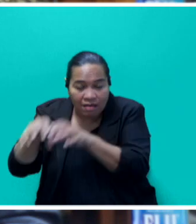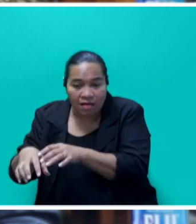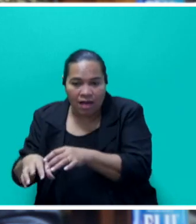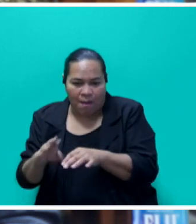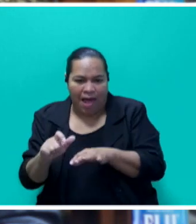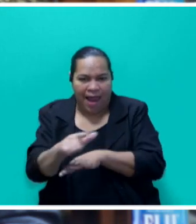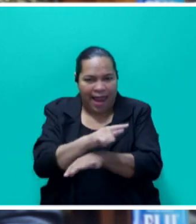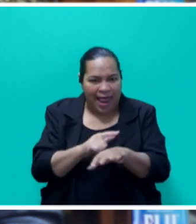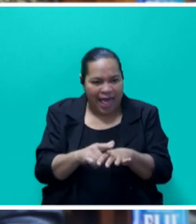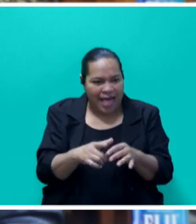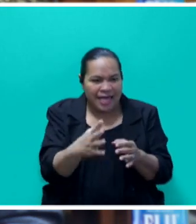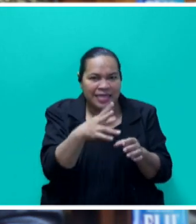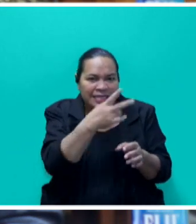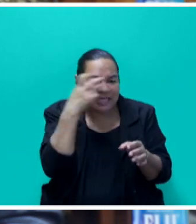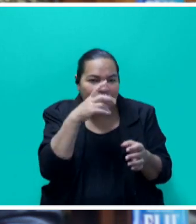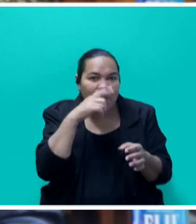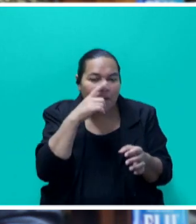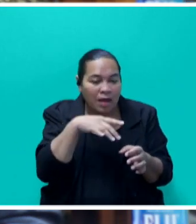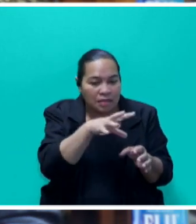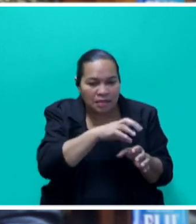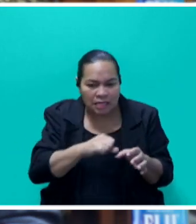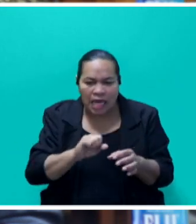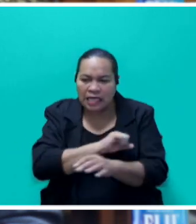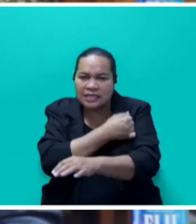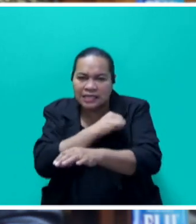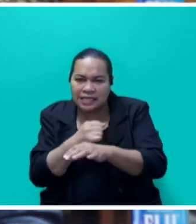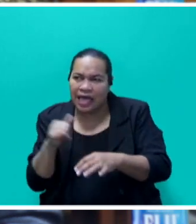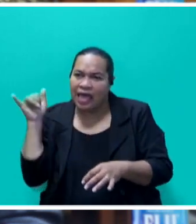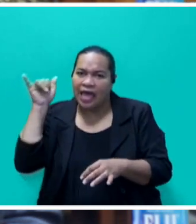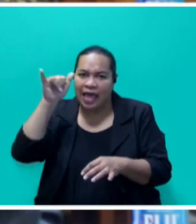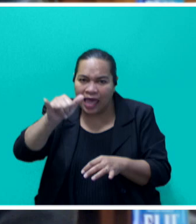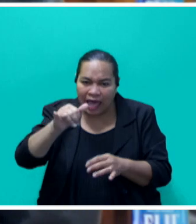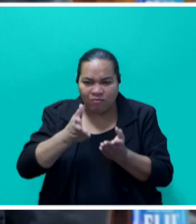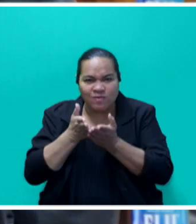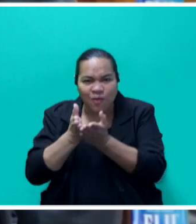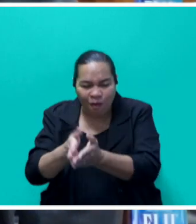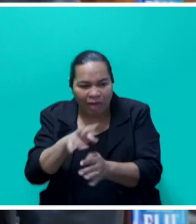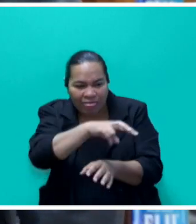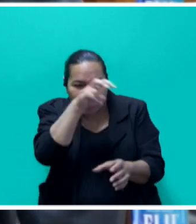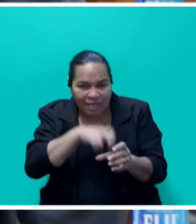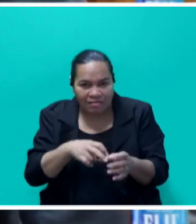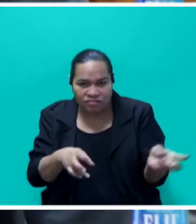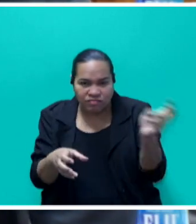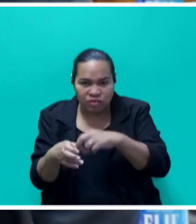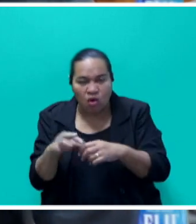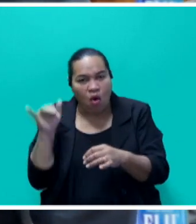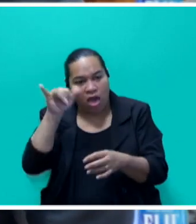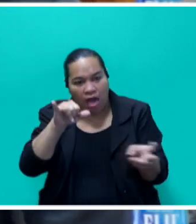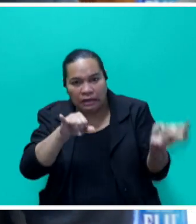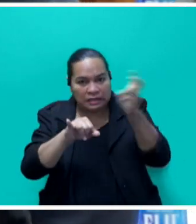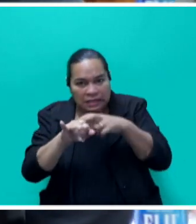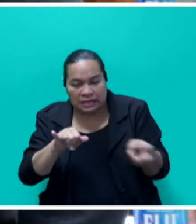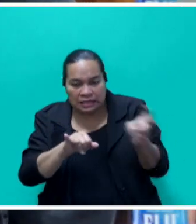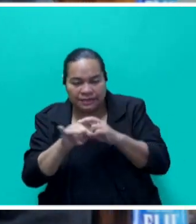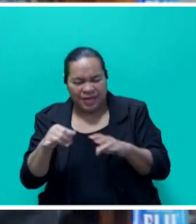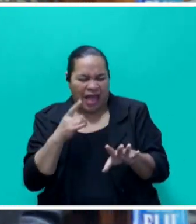land, sea, or air. This was adopted by the UNGA in Resolution 5525. I will not go